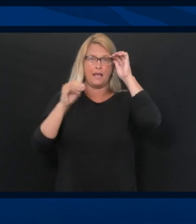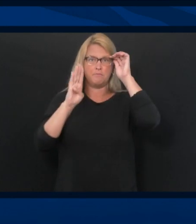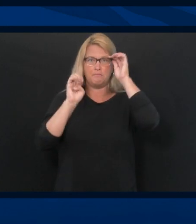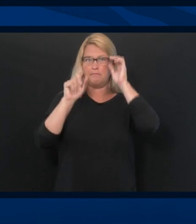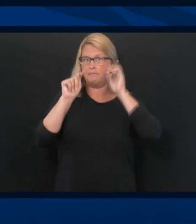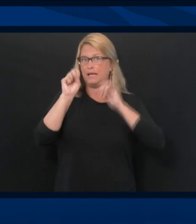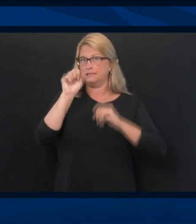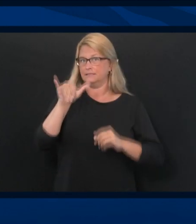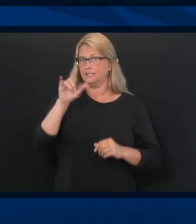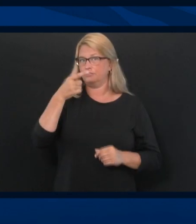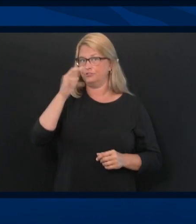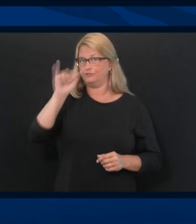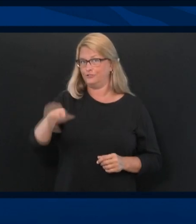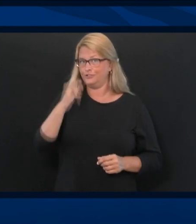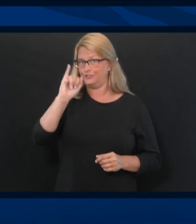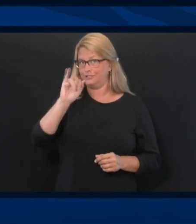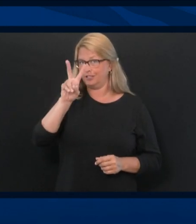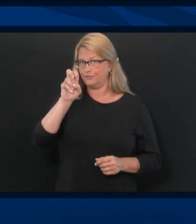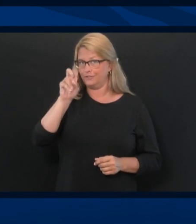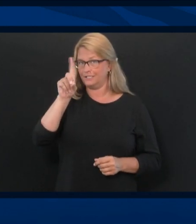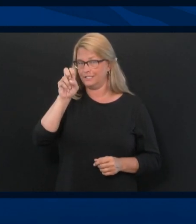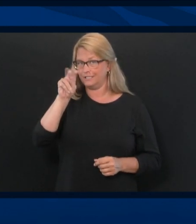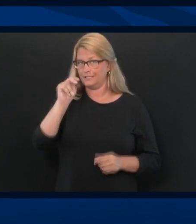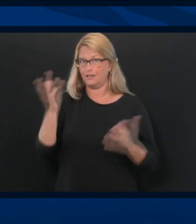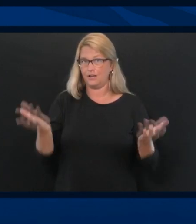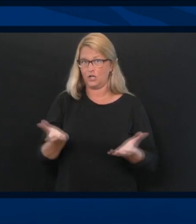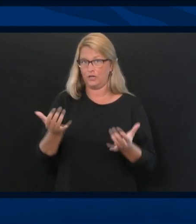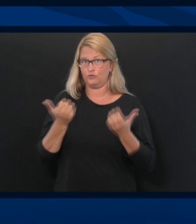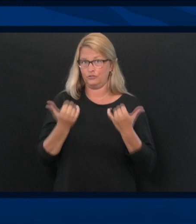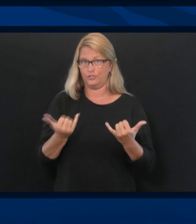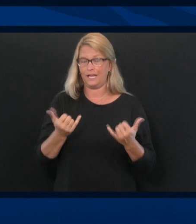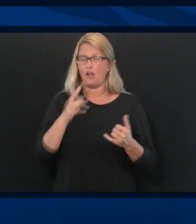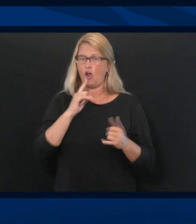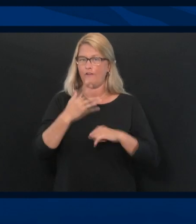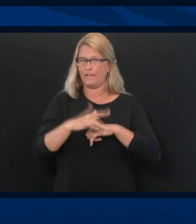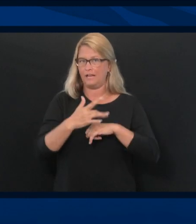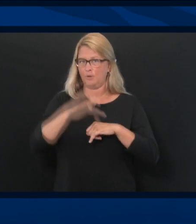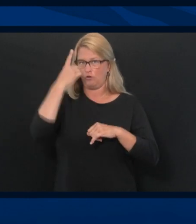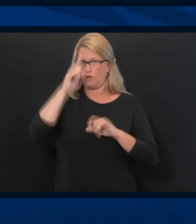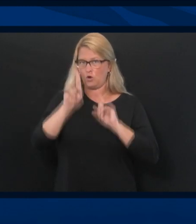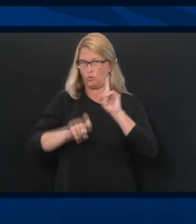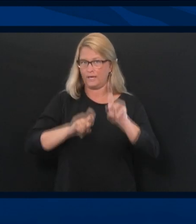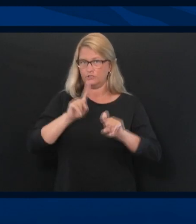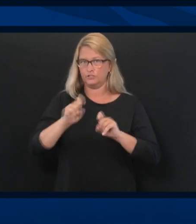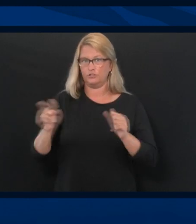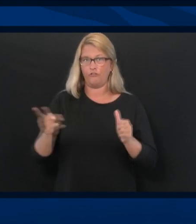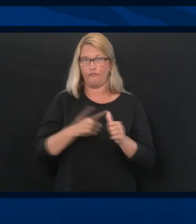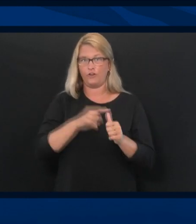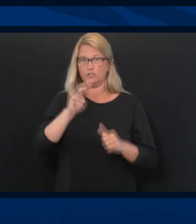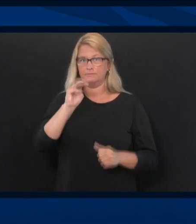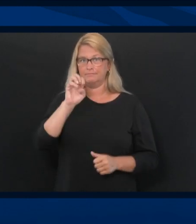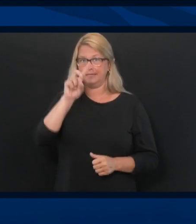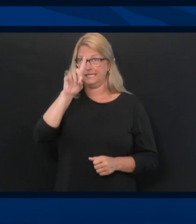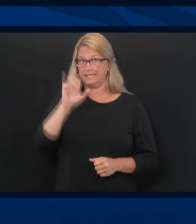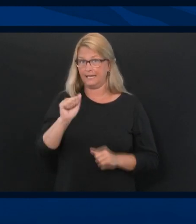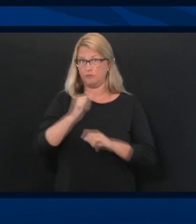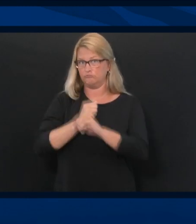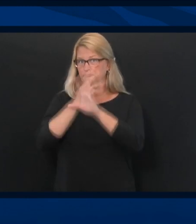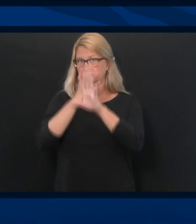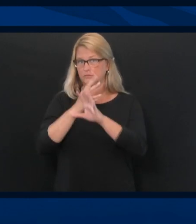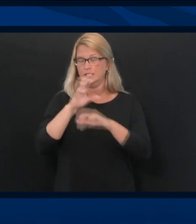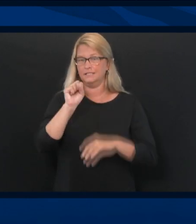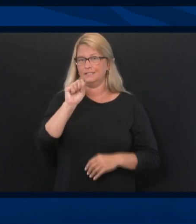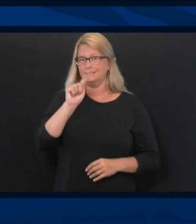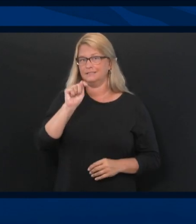of Corrections and Rehabilitation, are also joining us today and are available for questions. Our first media question today is from Steve Adams